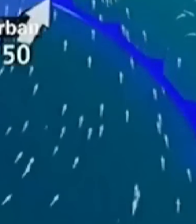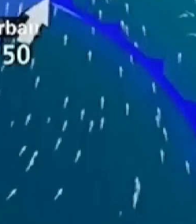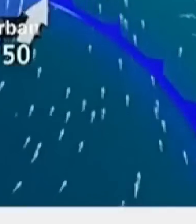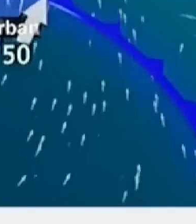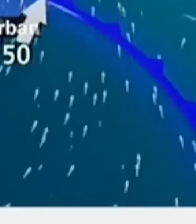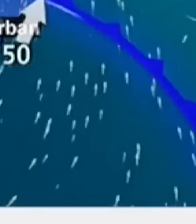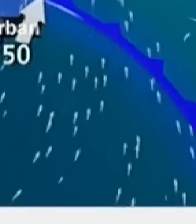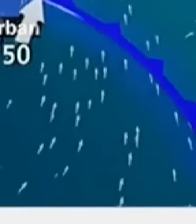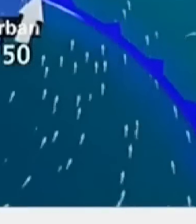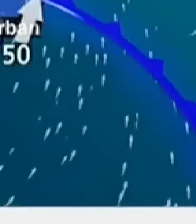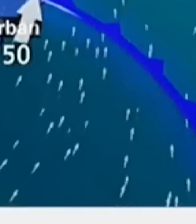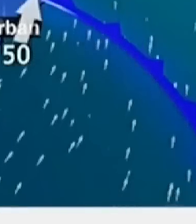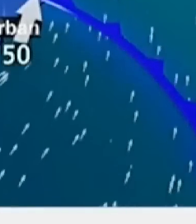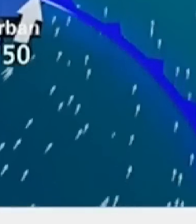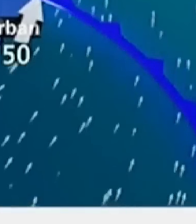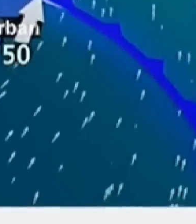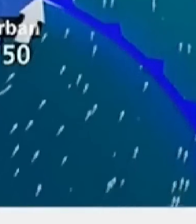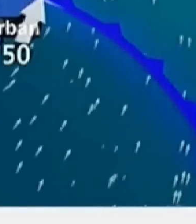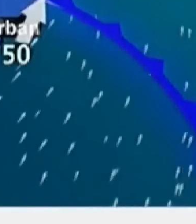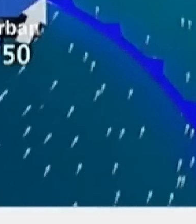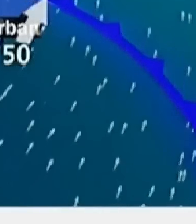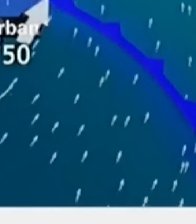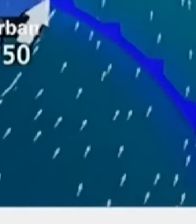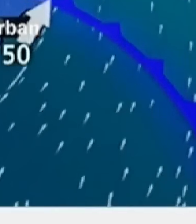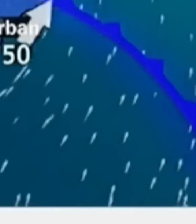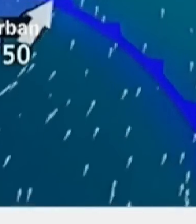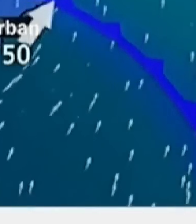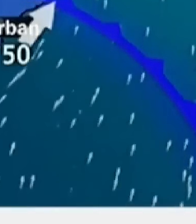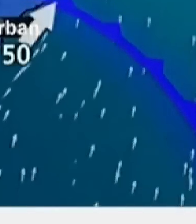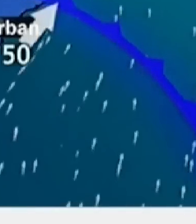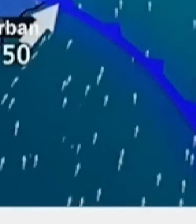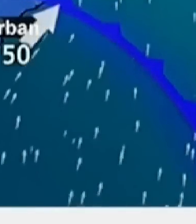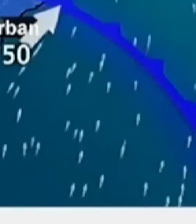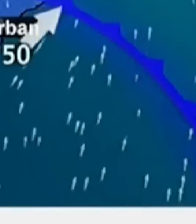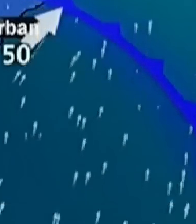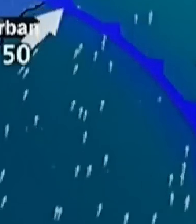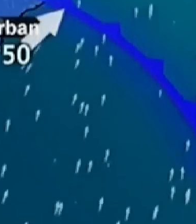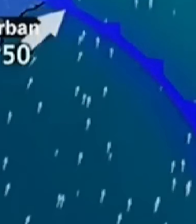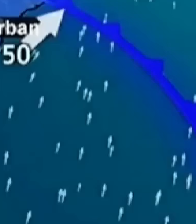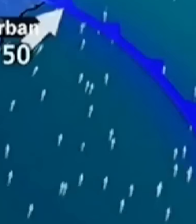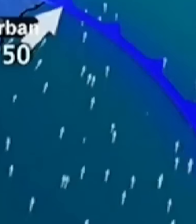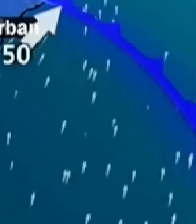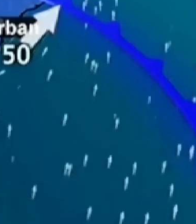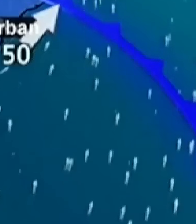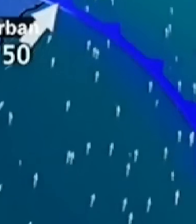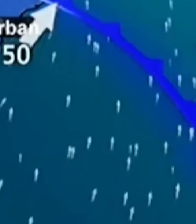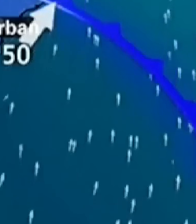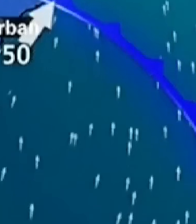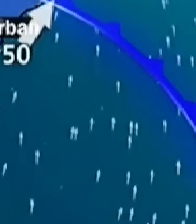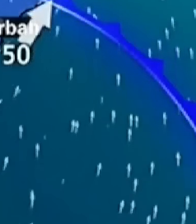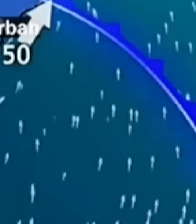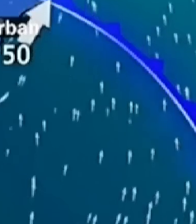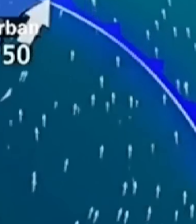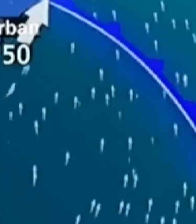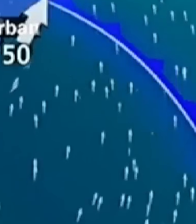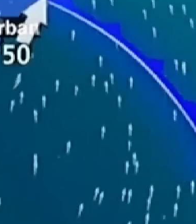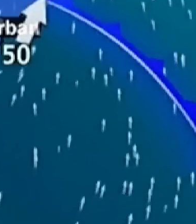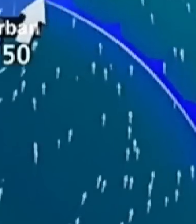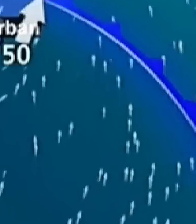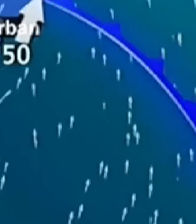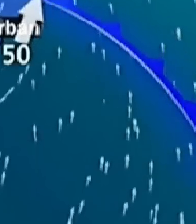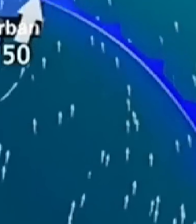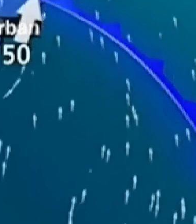ngwana monna ke le boa papudu madume ho tsa bolepi se maka jeno hlakile hore ha tlola mo tang le tswa ka rona hlahlele ba ke dipula tsentla holo ho tlola ka qabega